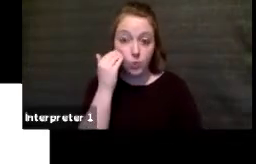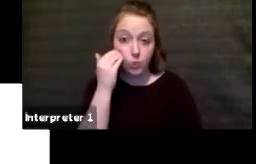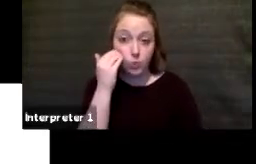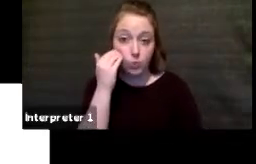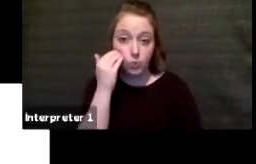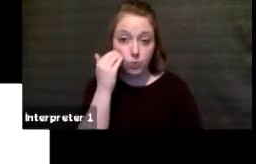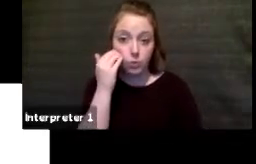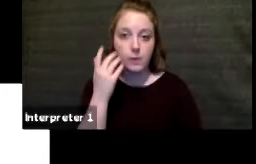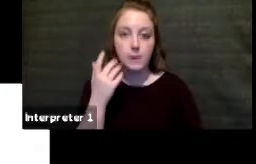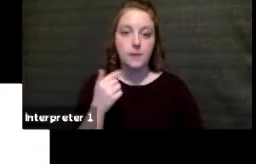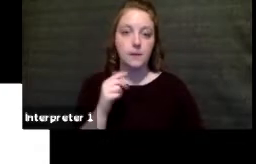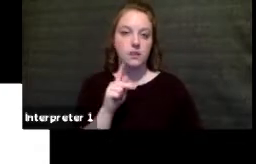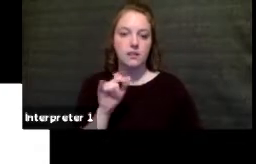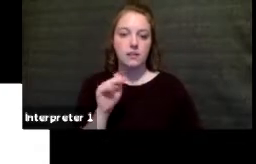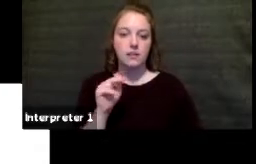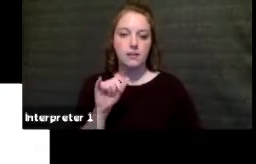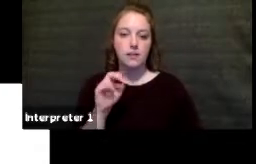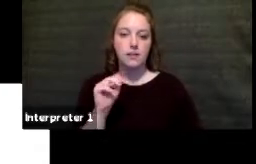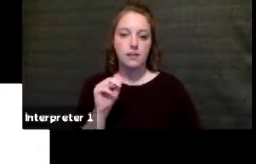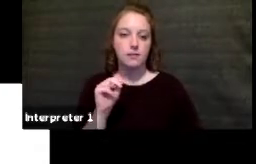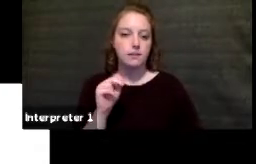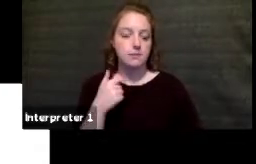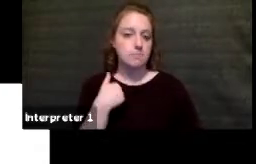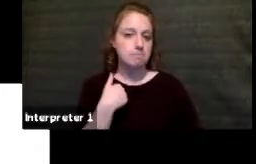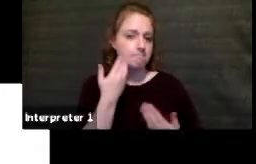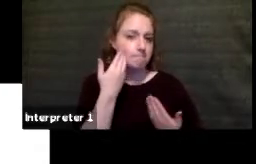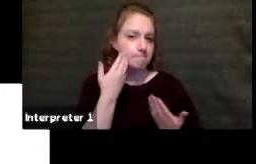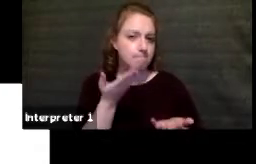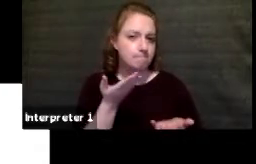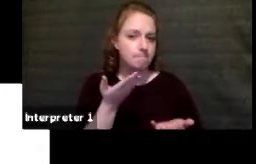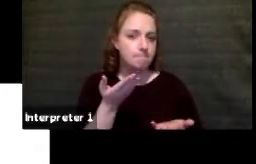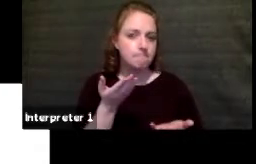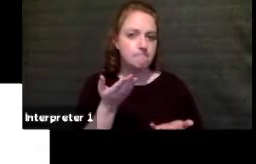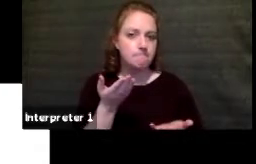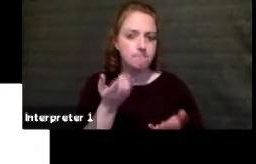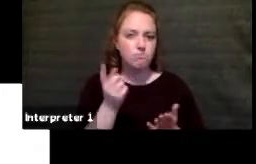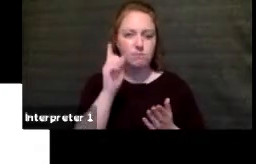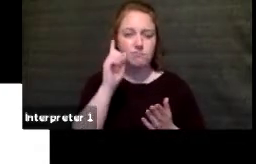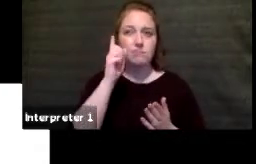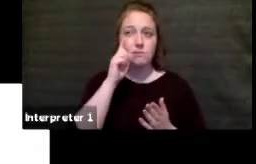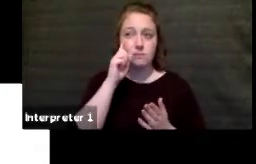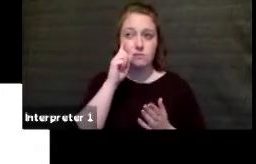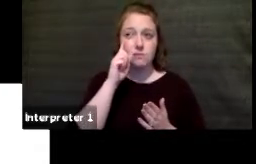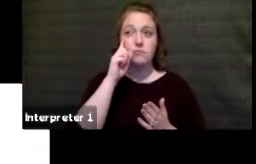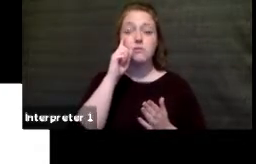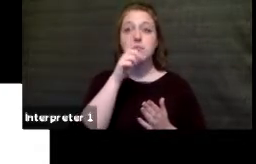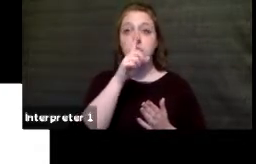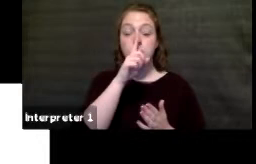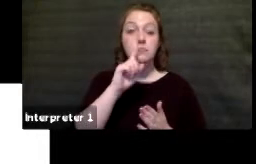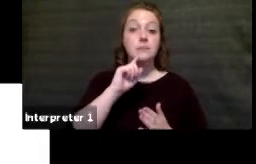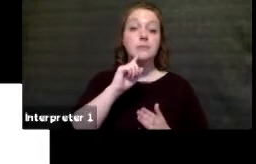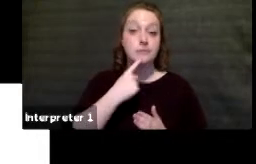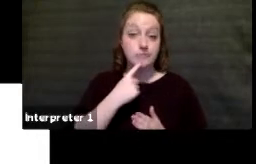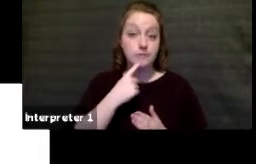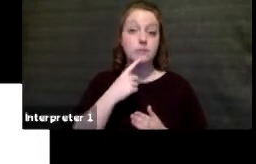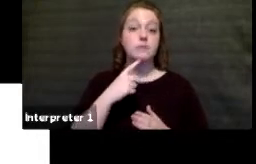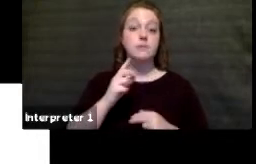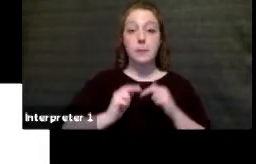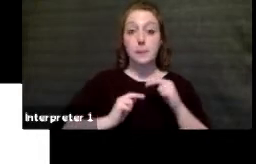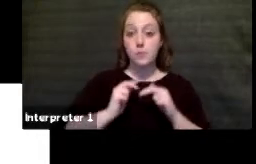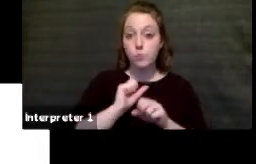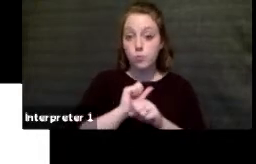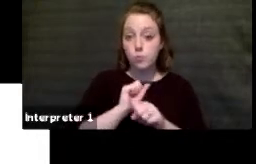don't know. I know, you know, there was the last, I think, major facilities work was